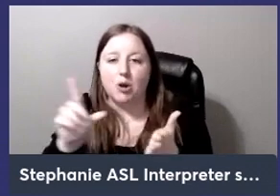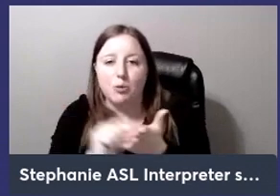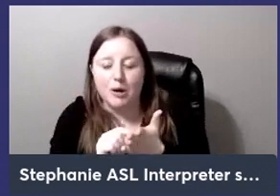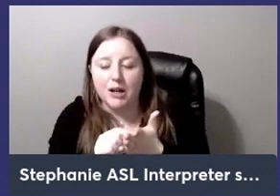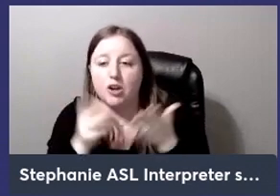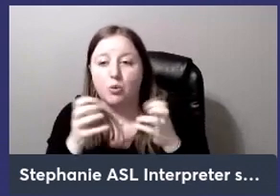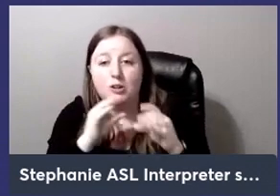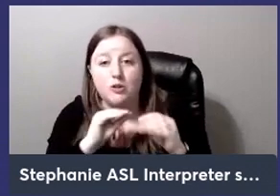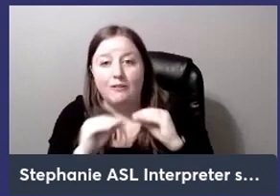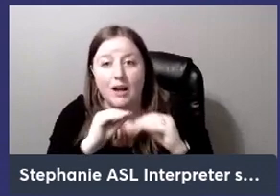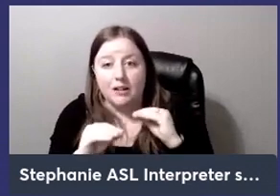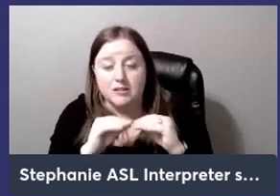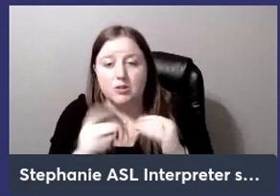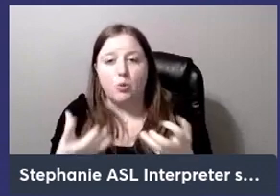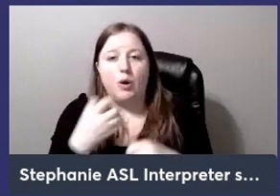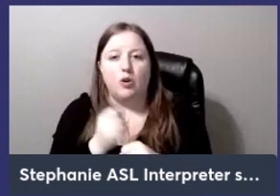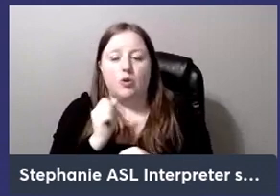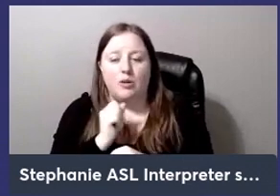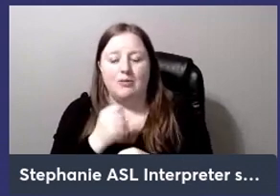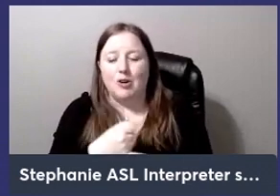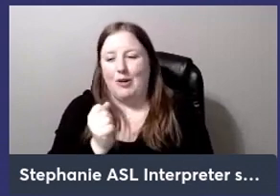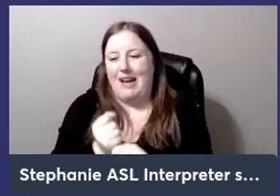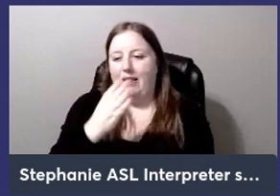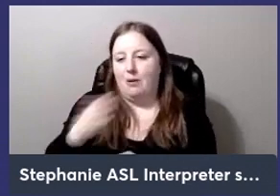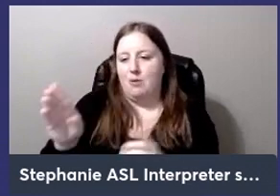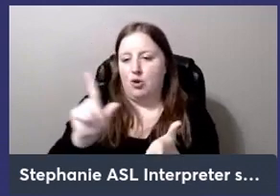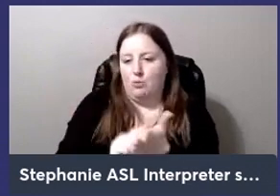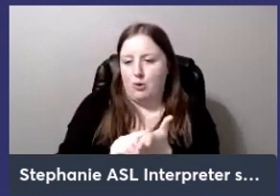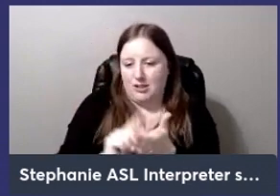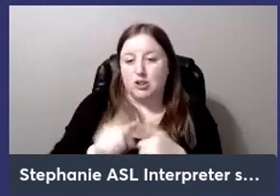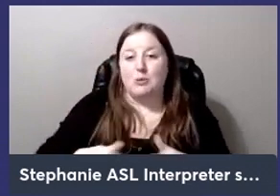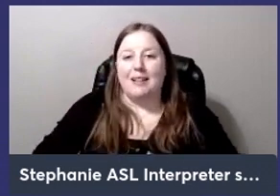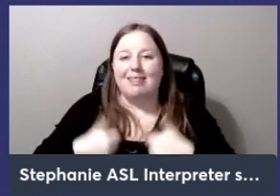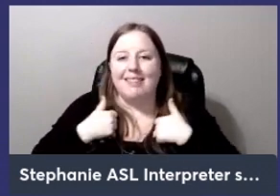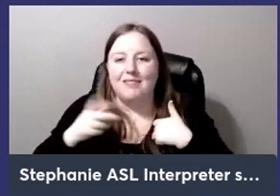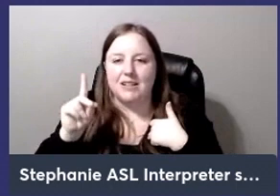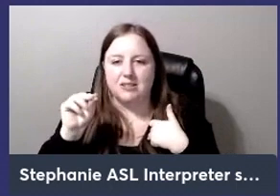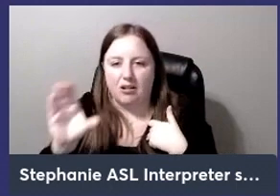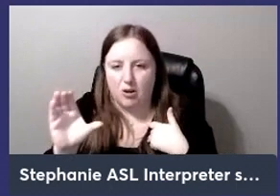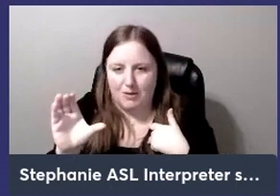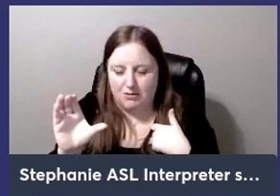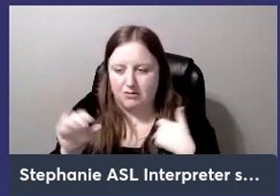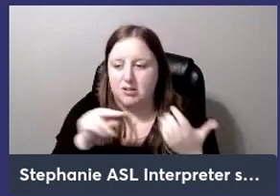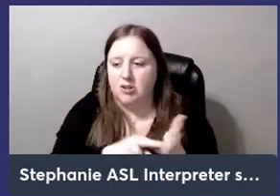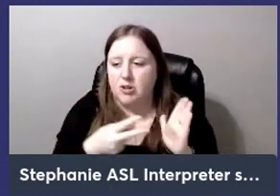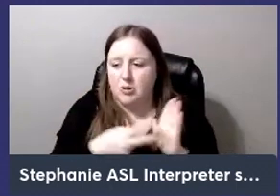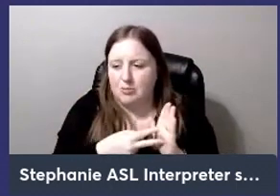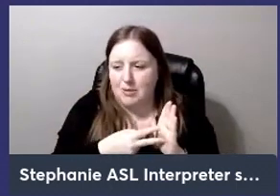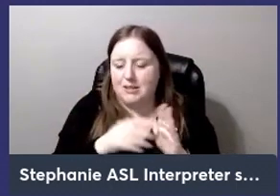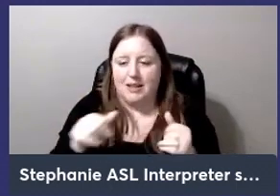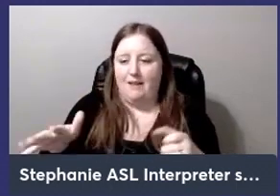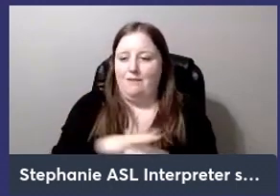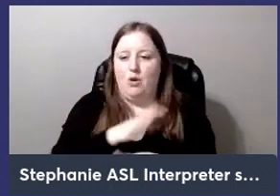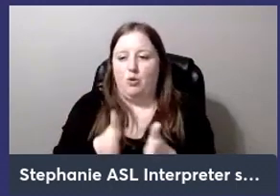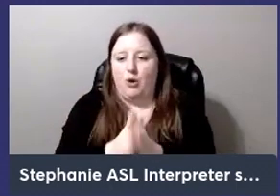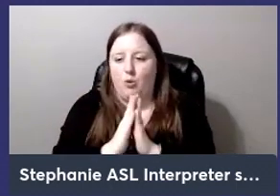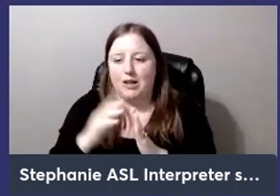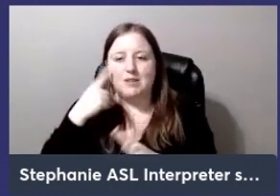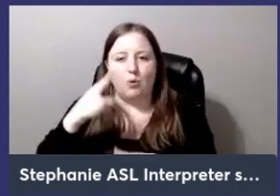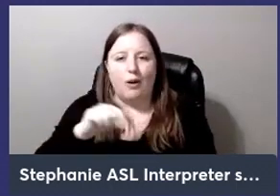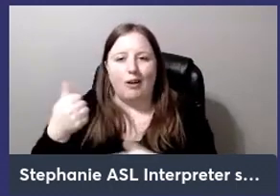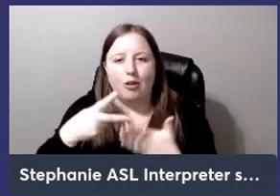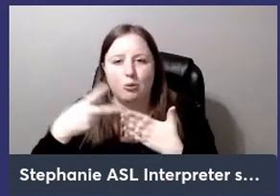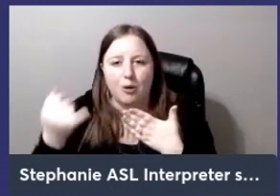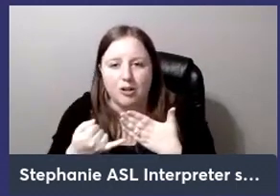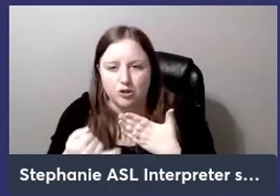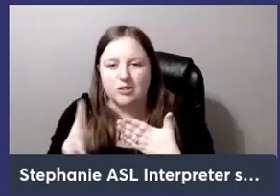fix. We want to create the blueprints to basically be living documents, right? Such that they would be able to create pull requests on the subsequent projects, which would then help